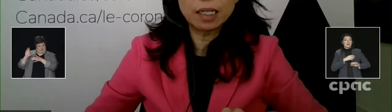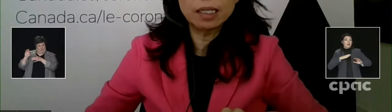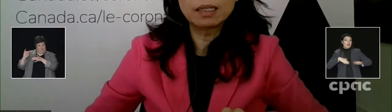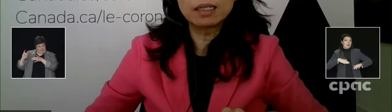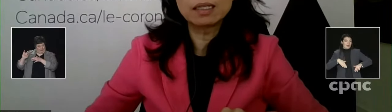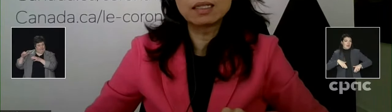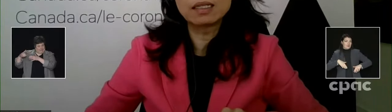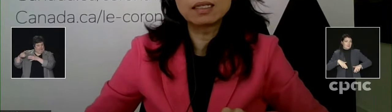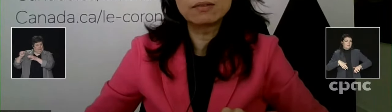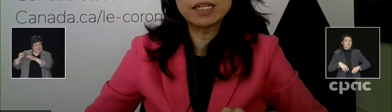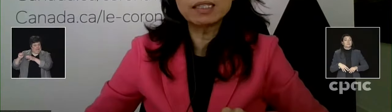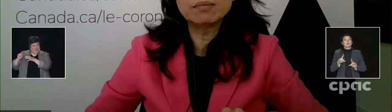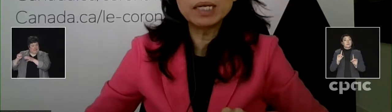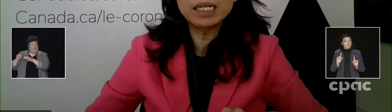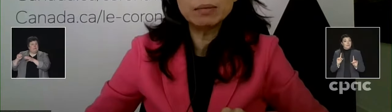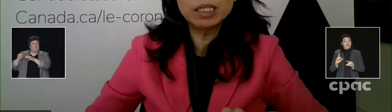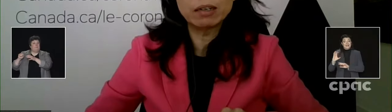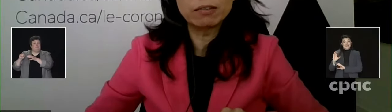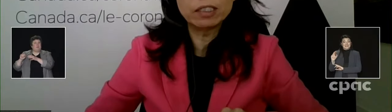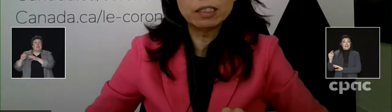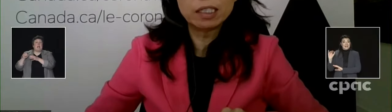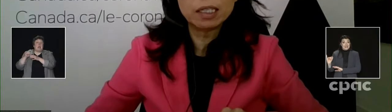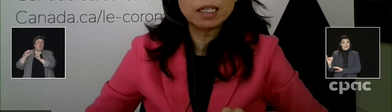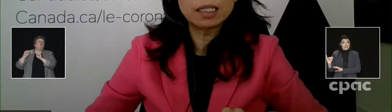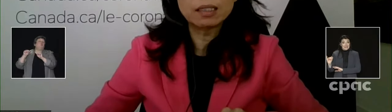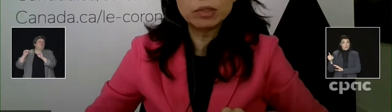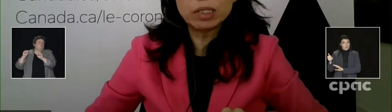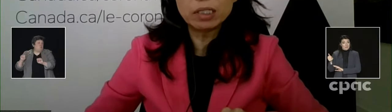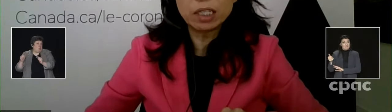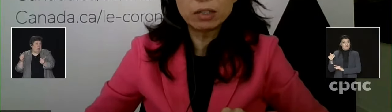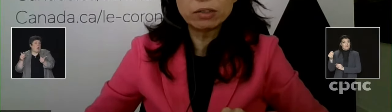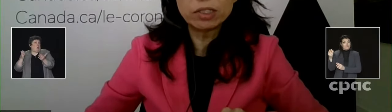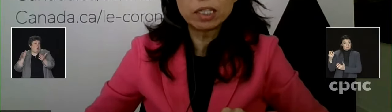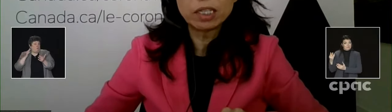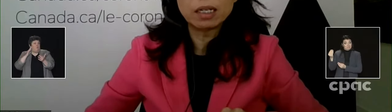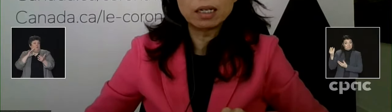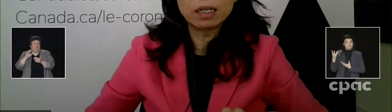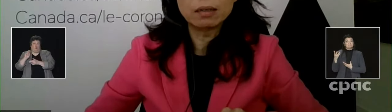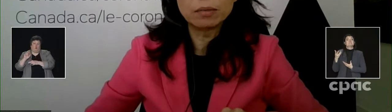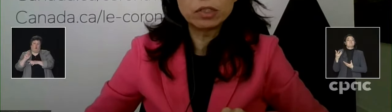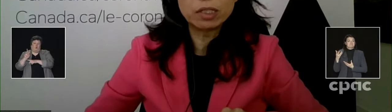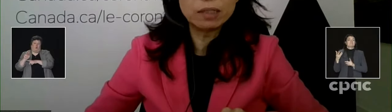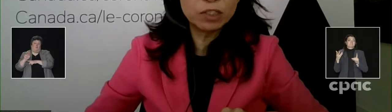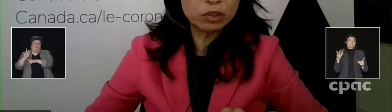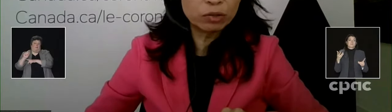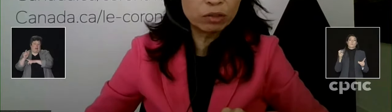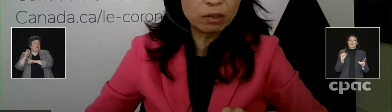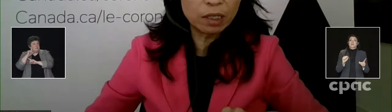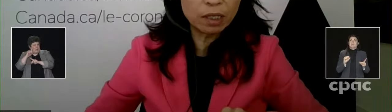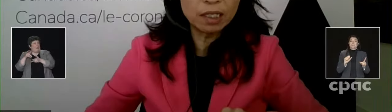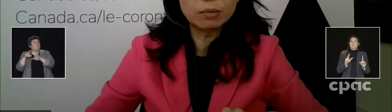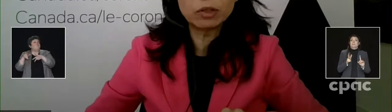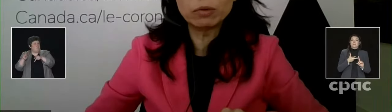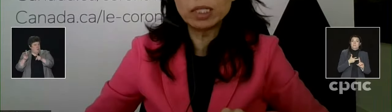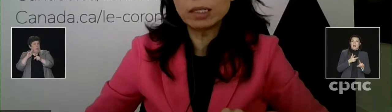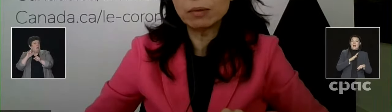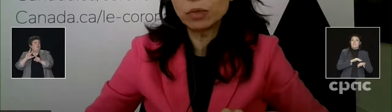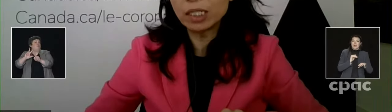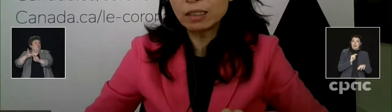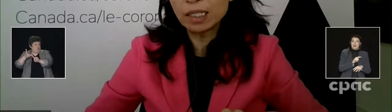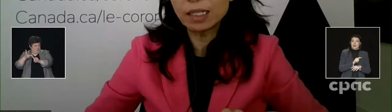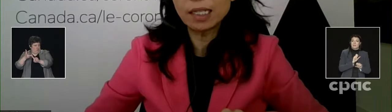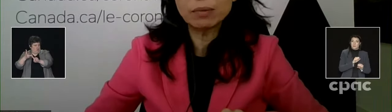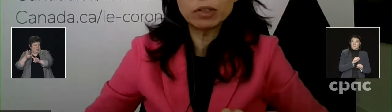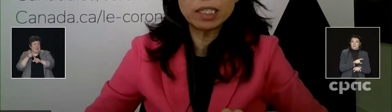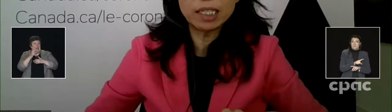said that the vaccine may be offered as a booster dose to individuals who are unable or